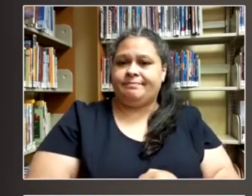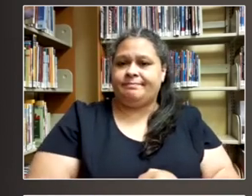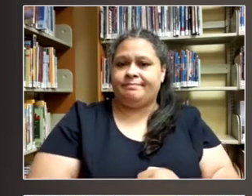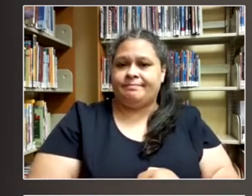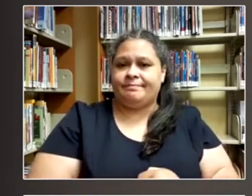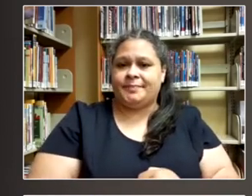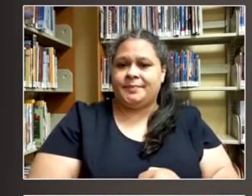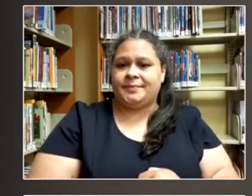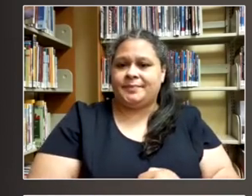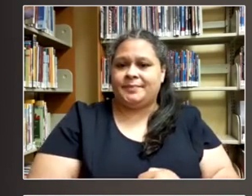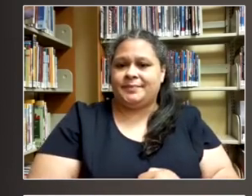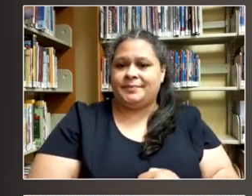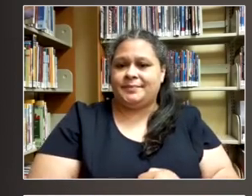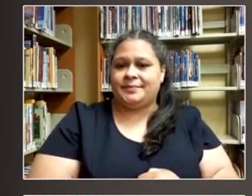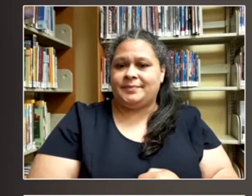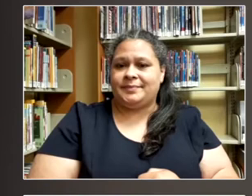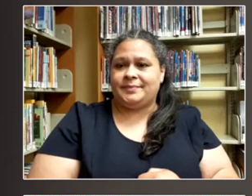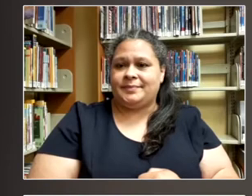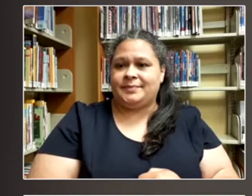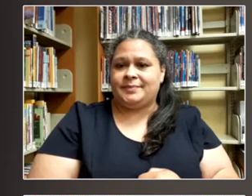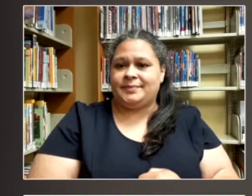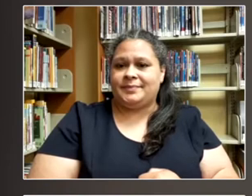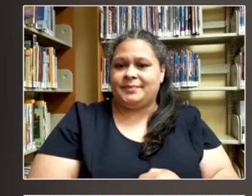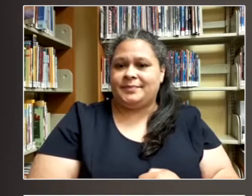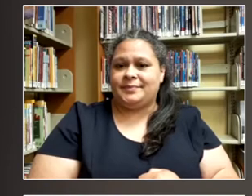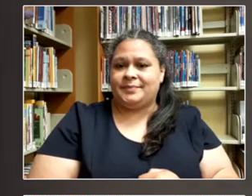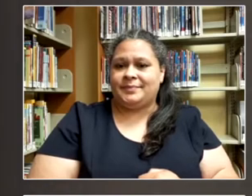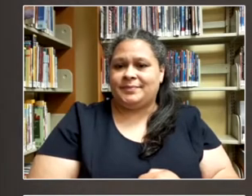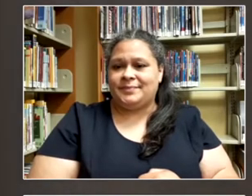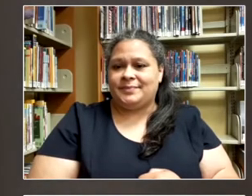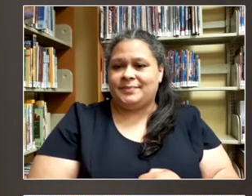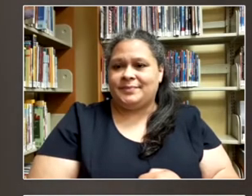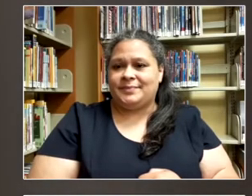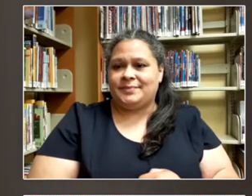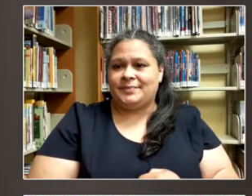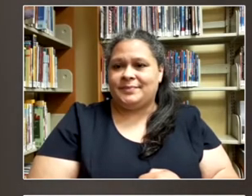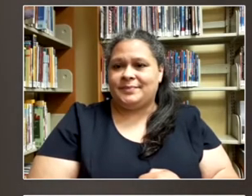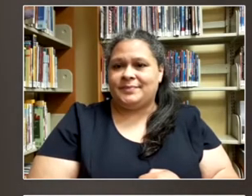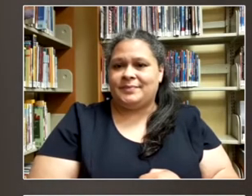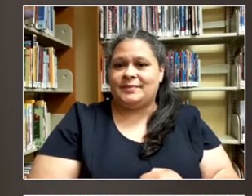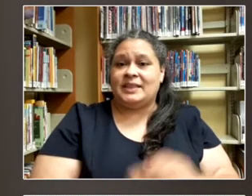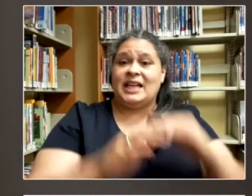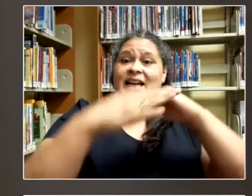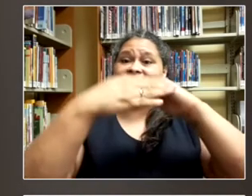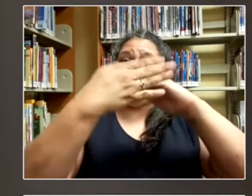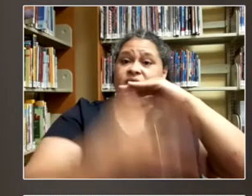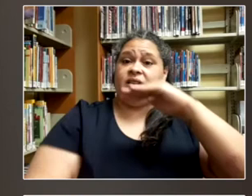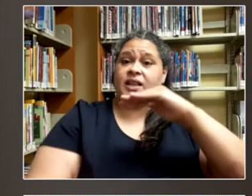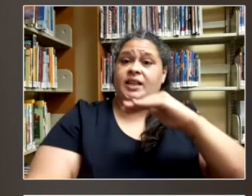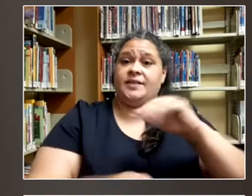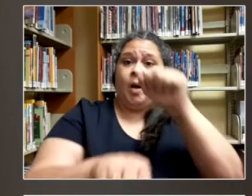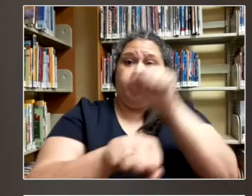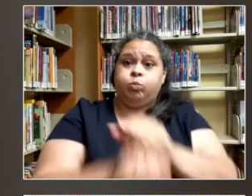lluvia acumulándose en el río en cascada. Down cliffs and boulders,